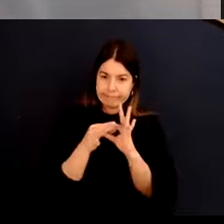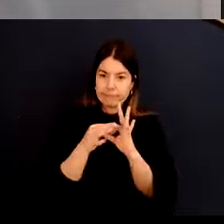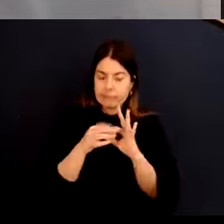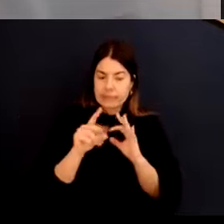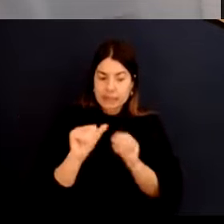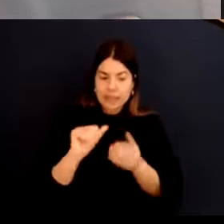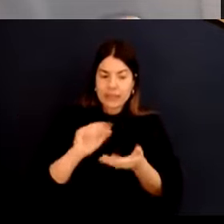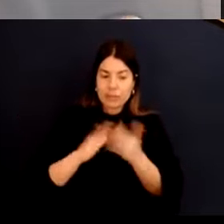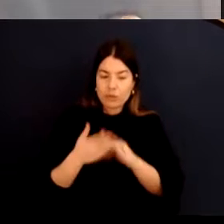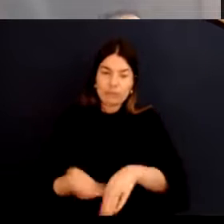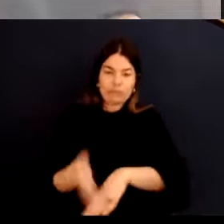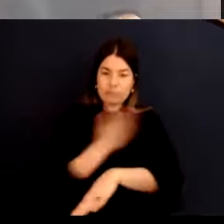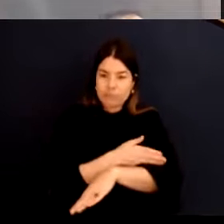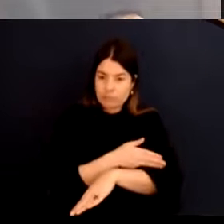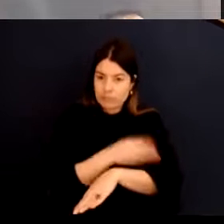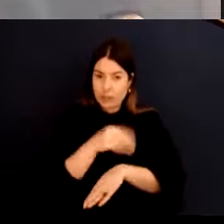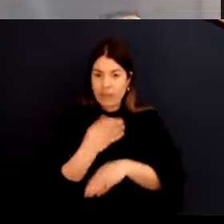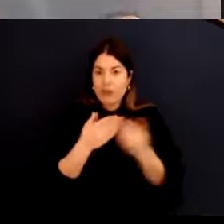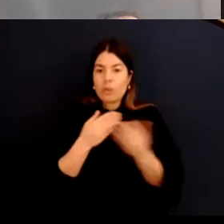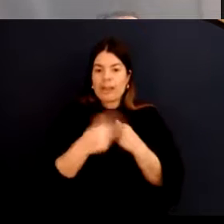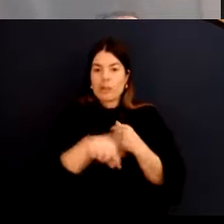you. Thank you.